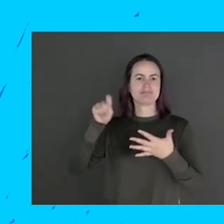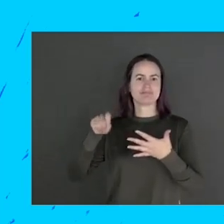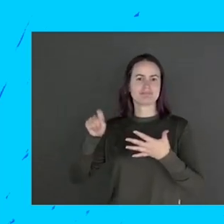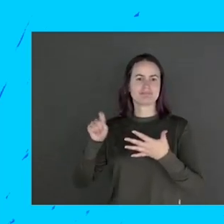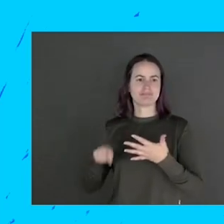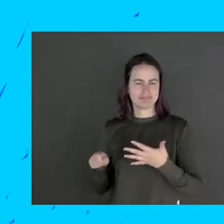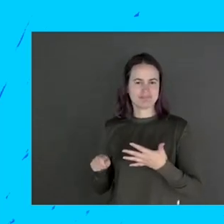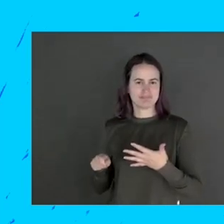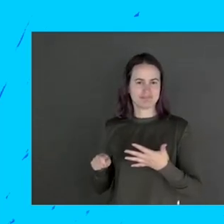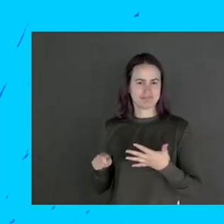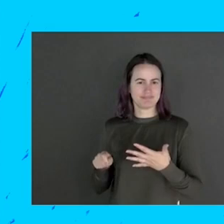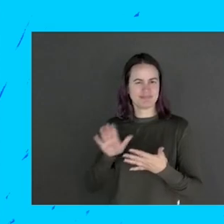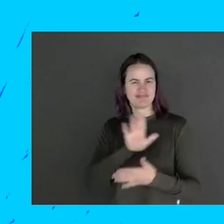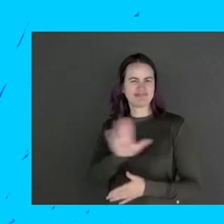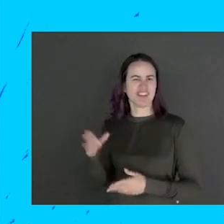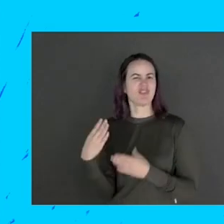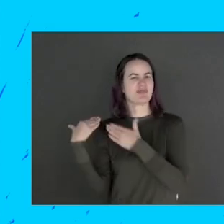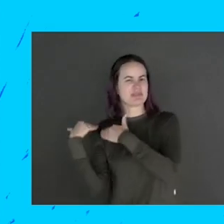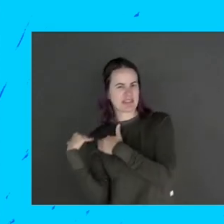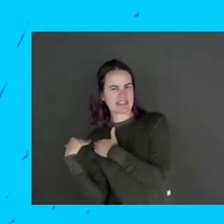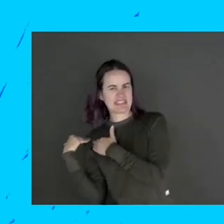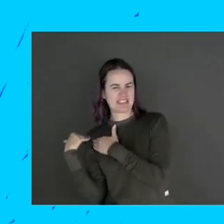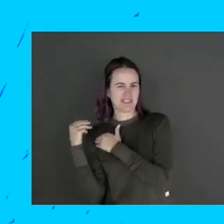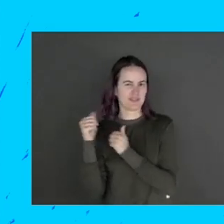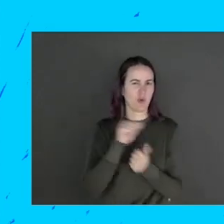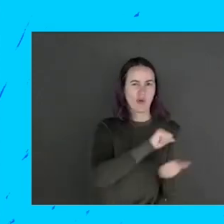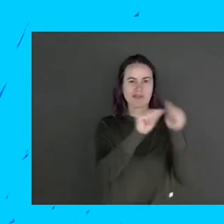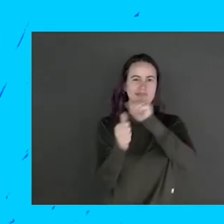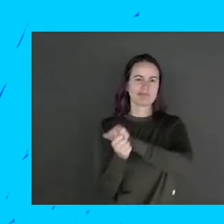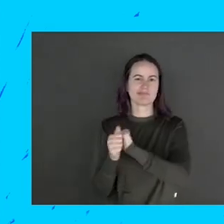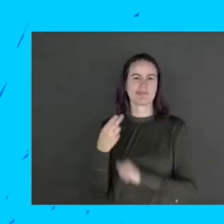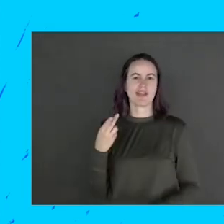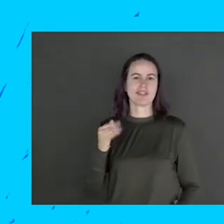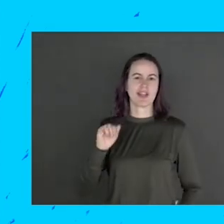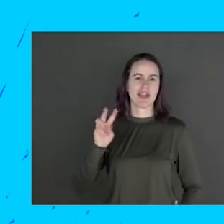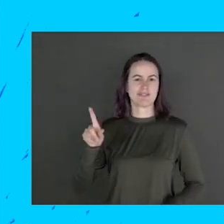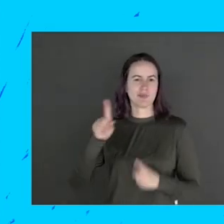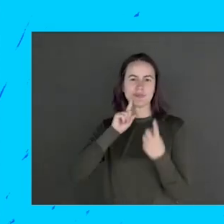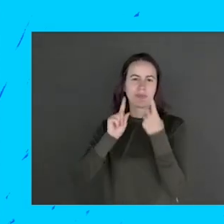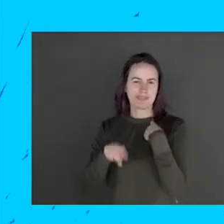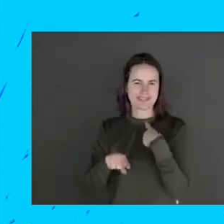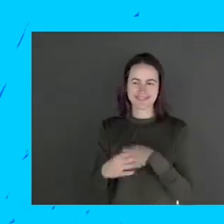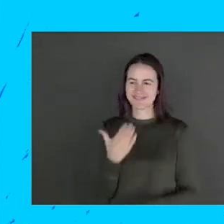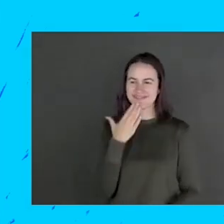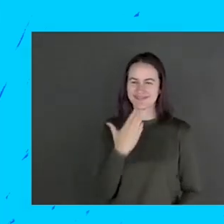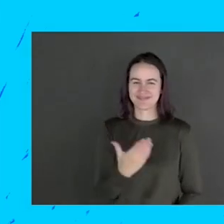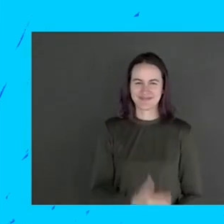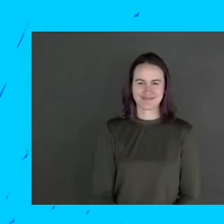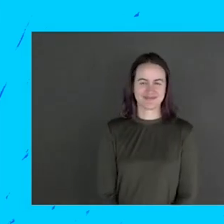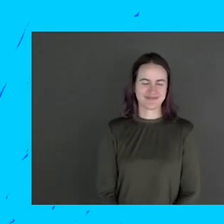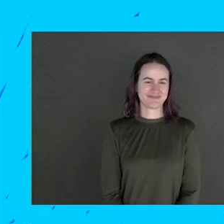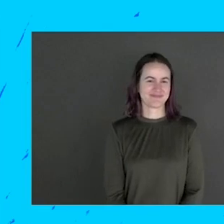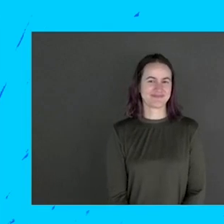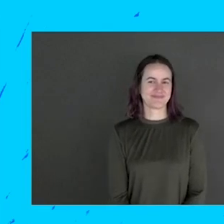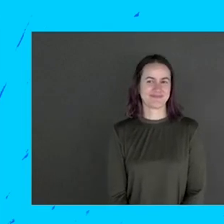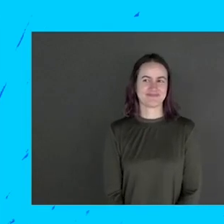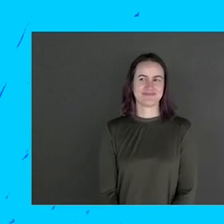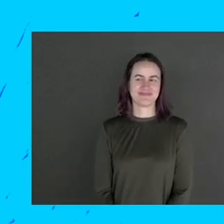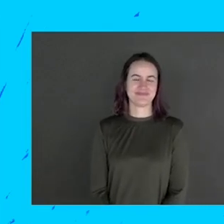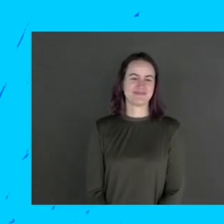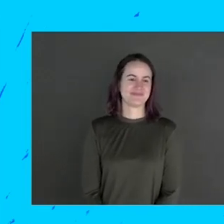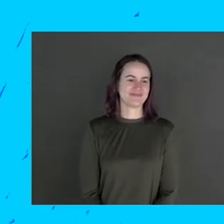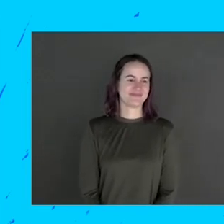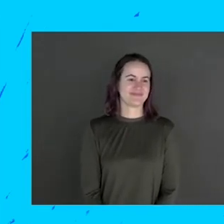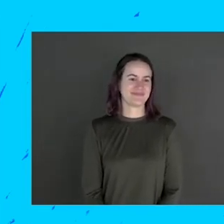their job as part of the transformative HIV response. Thanks so much. Thank you so much for that really